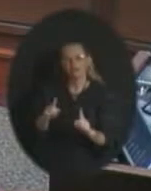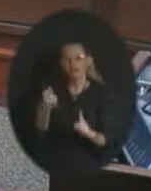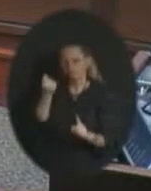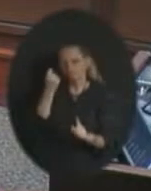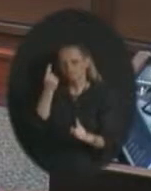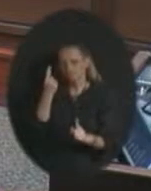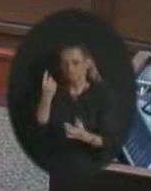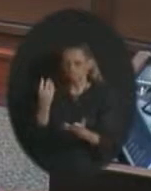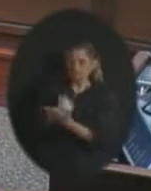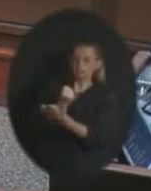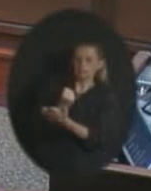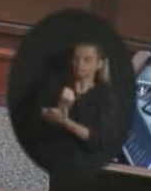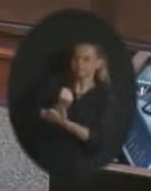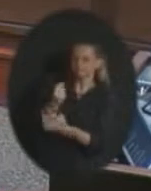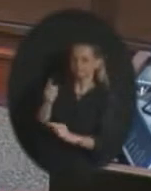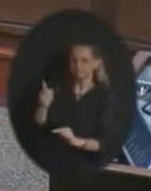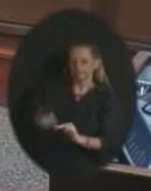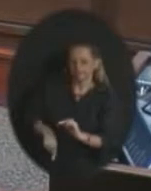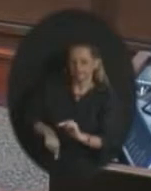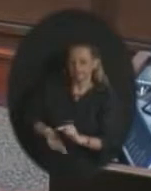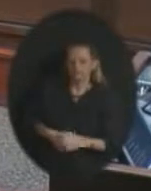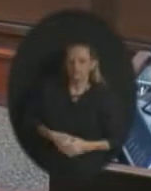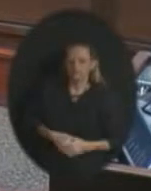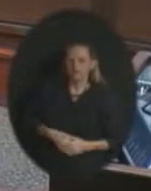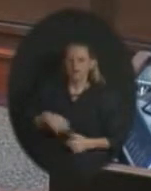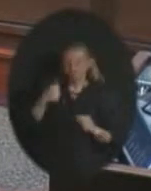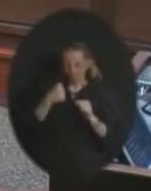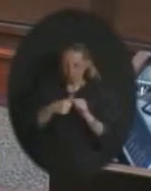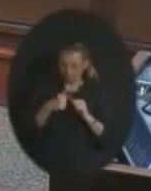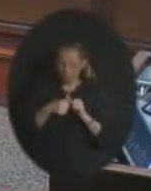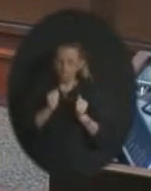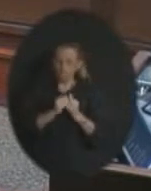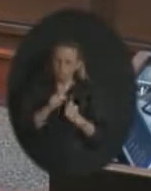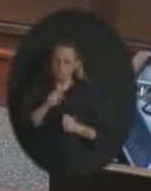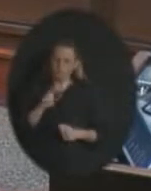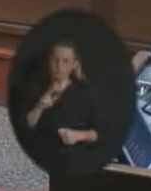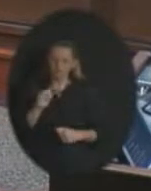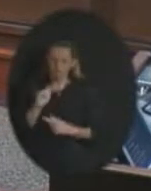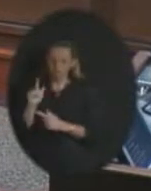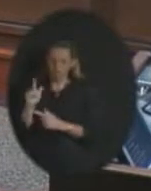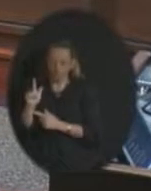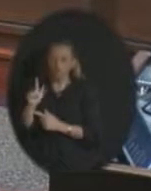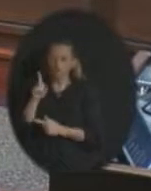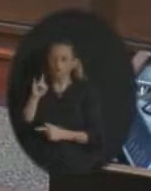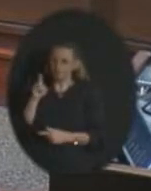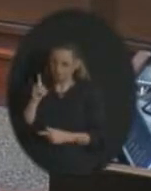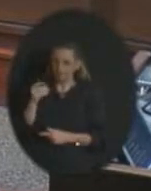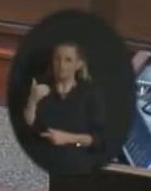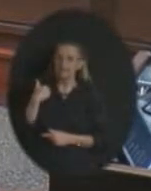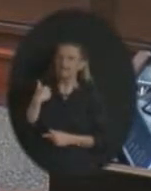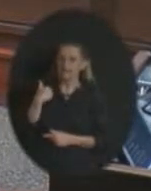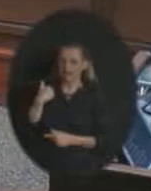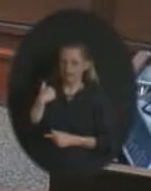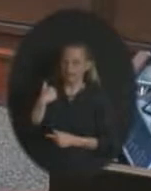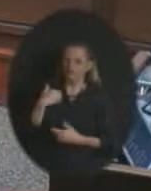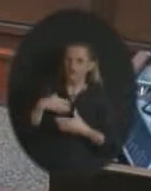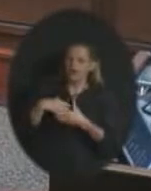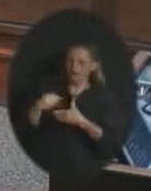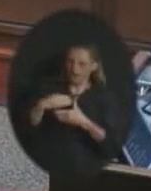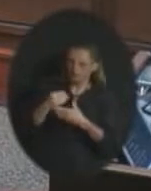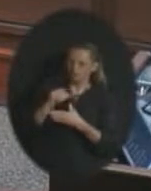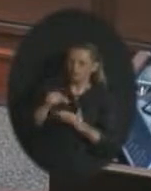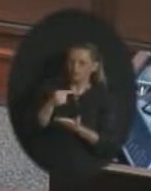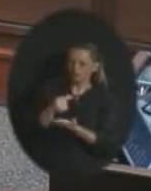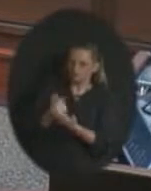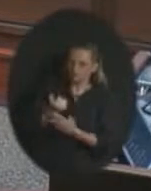just too much risk. I remember Dr. All, we had outside graduation in 1998 that